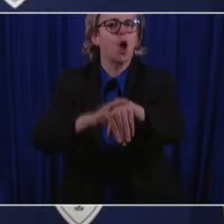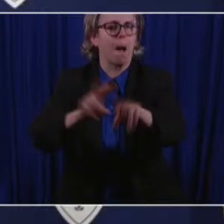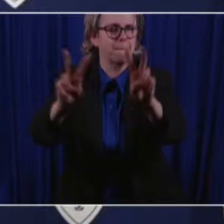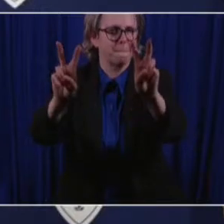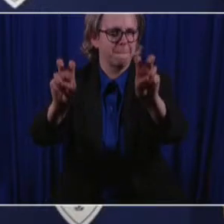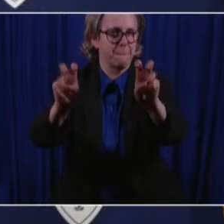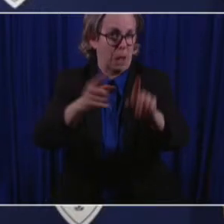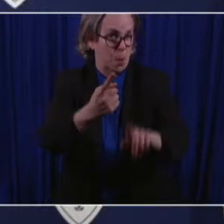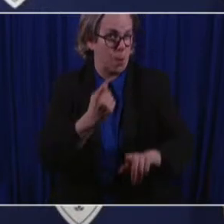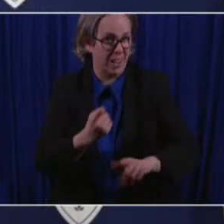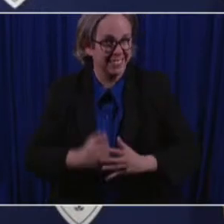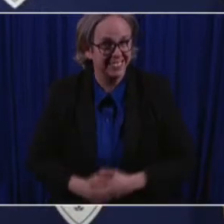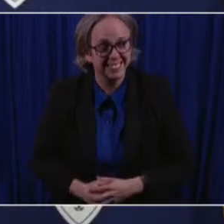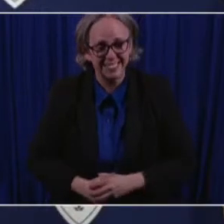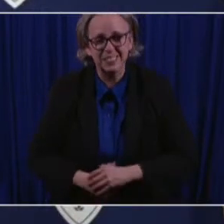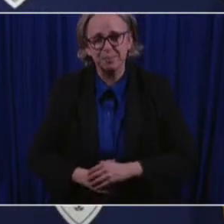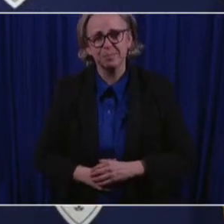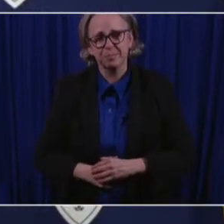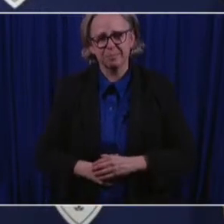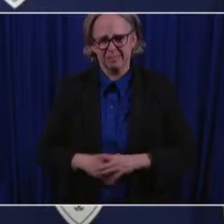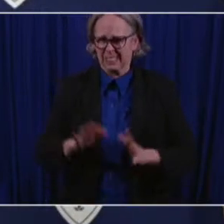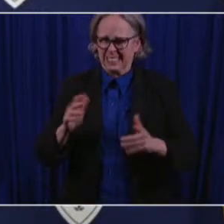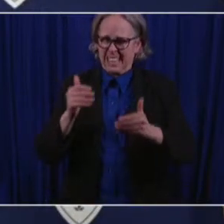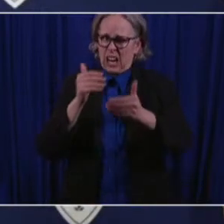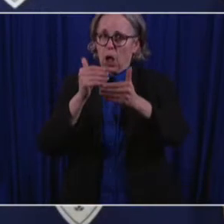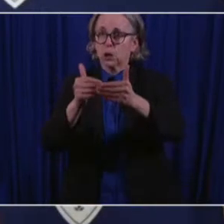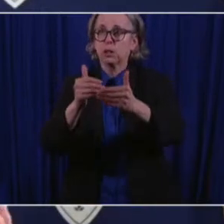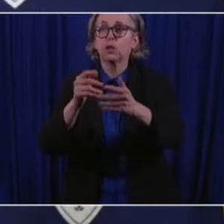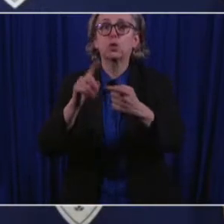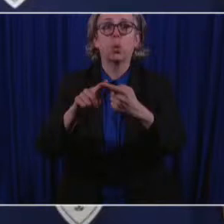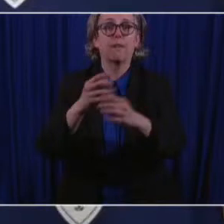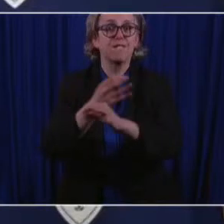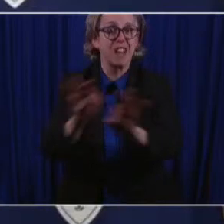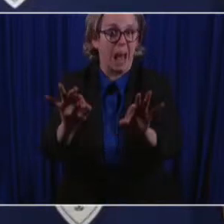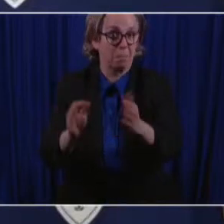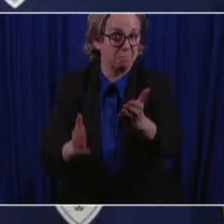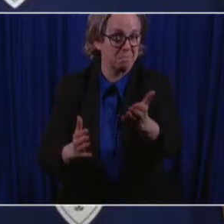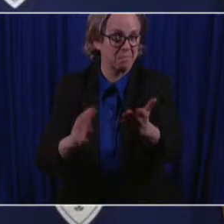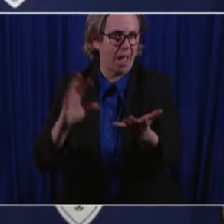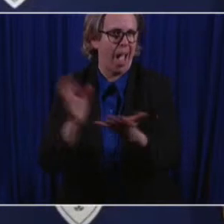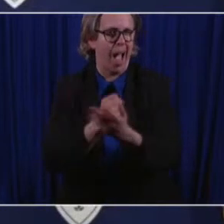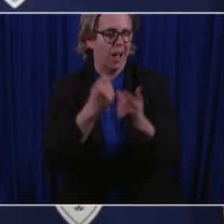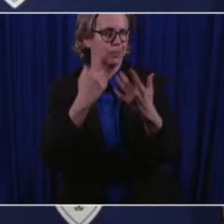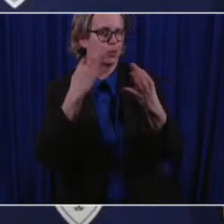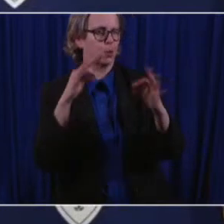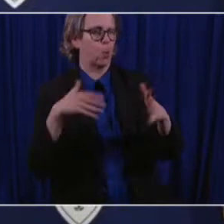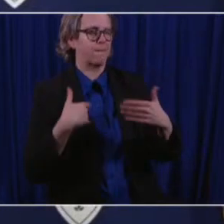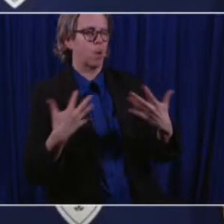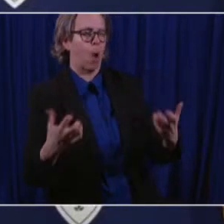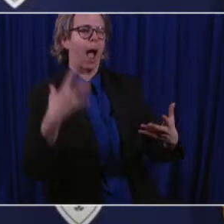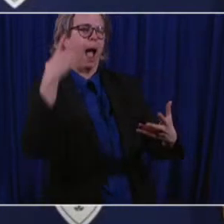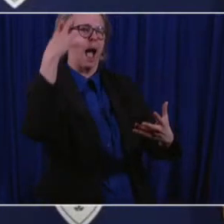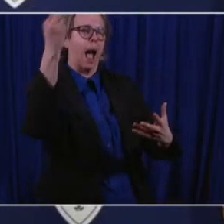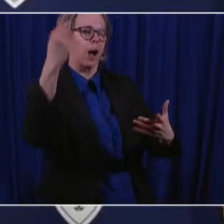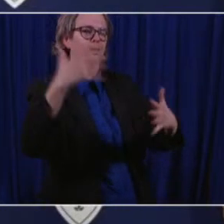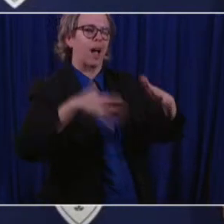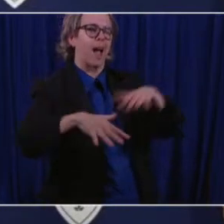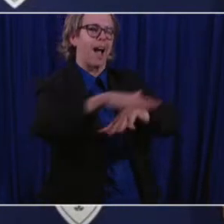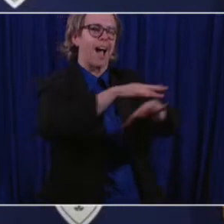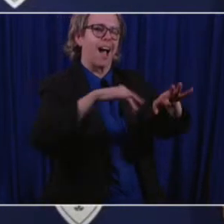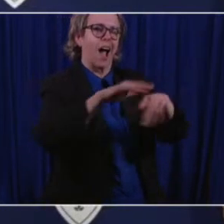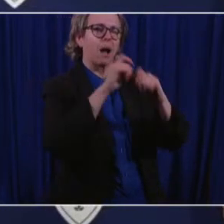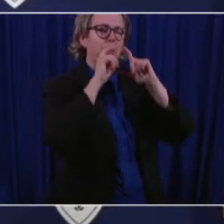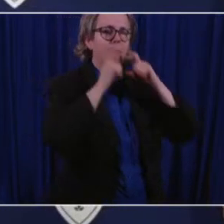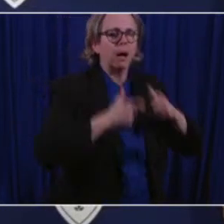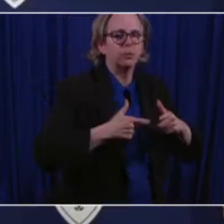this. I know we're getting close to freedom. I know we're getting close to, being able to move on with our lives. So, we've done well in